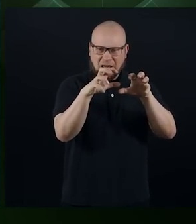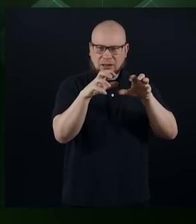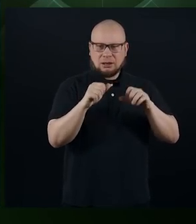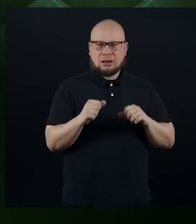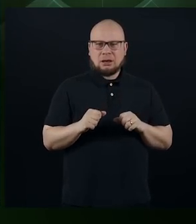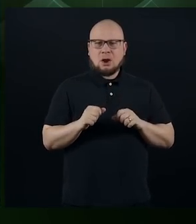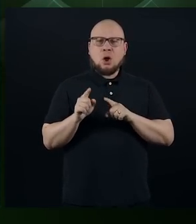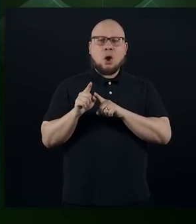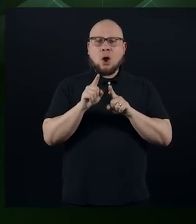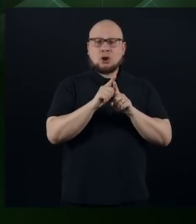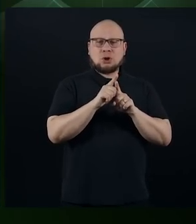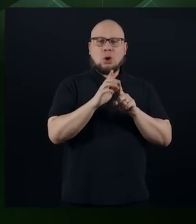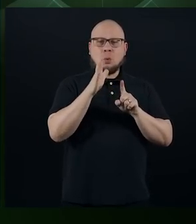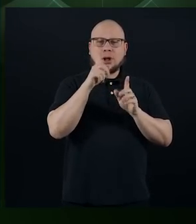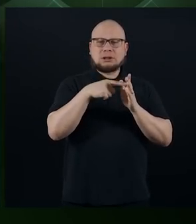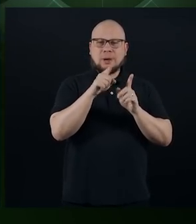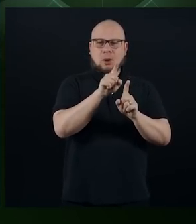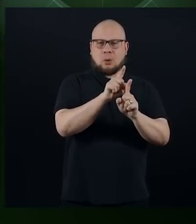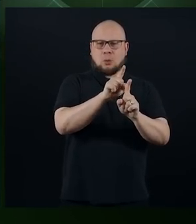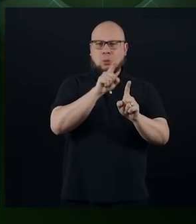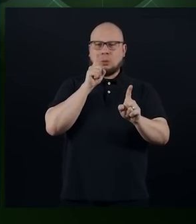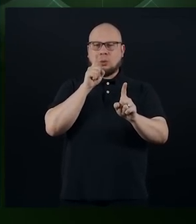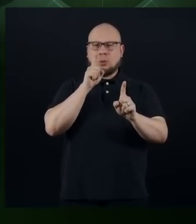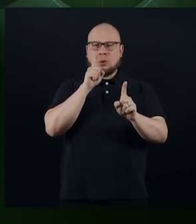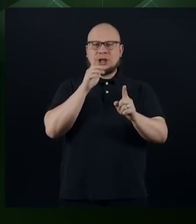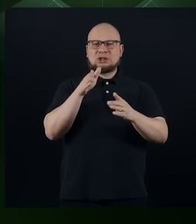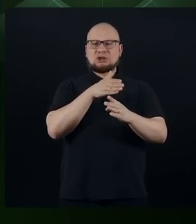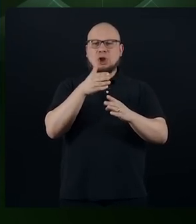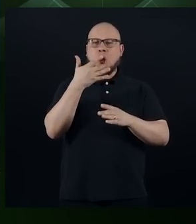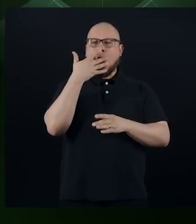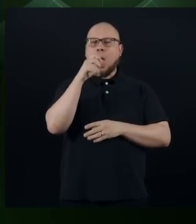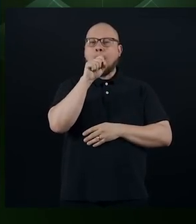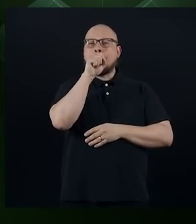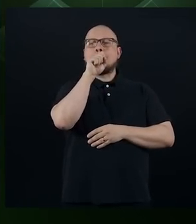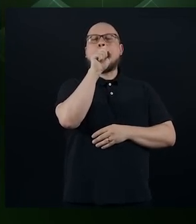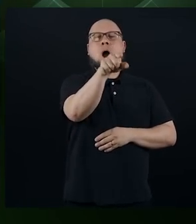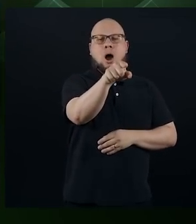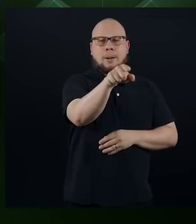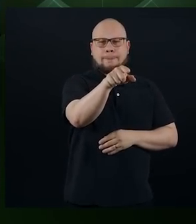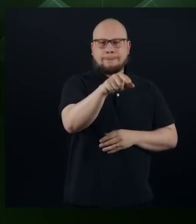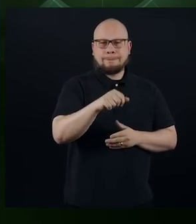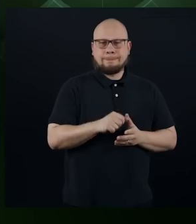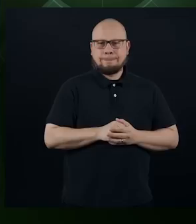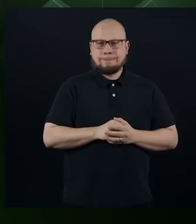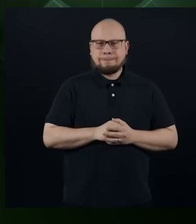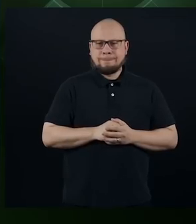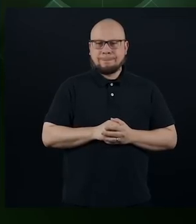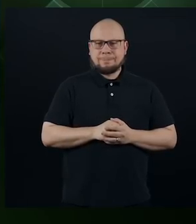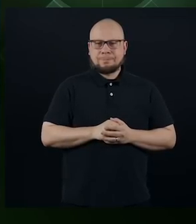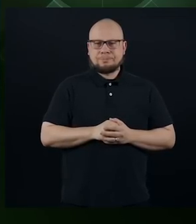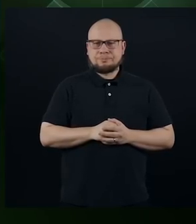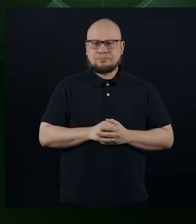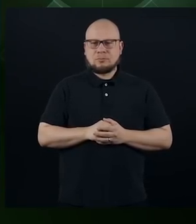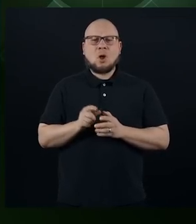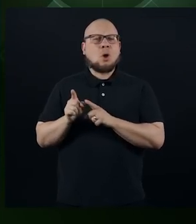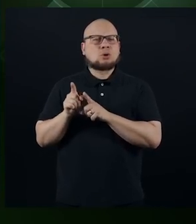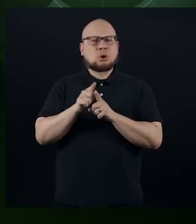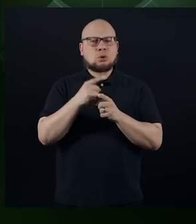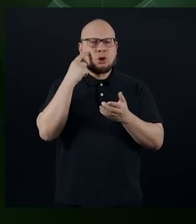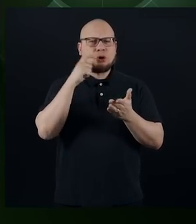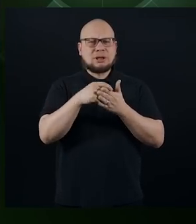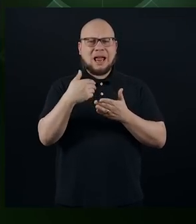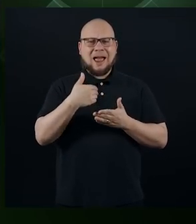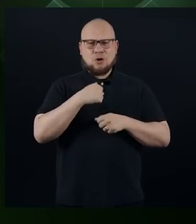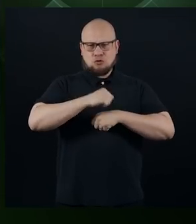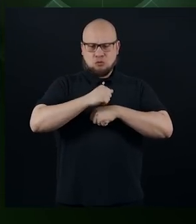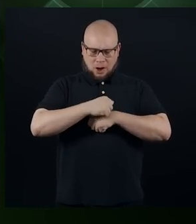same time, they can also back off. They will fire a note of song over to you. The sirens and the ocean crawlers all have this mysterious gem in the center